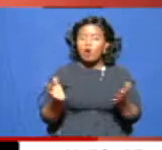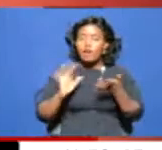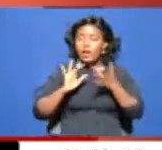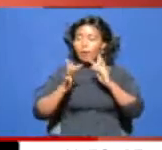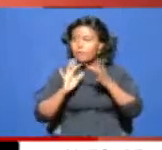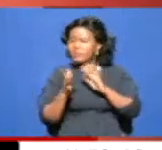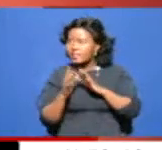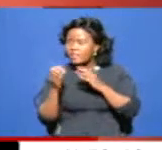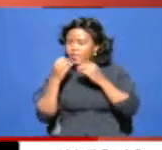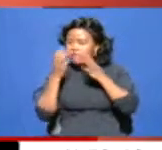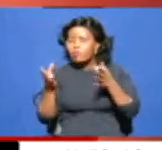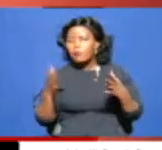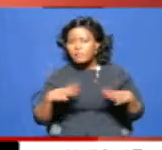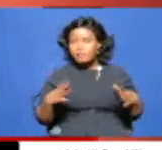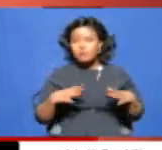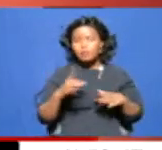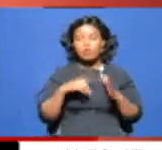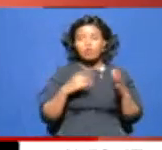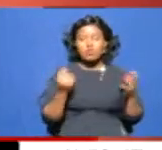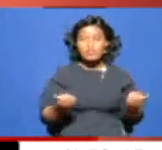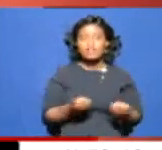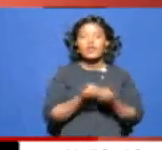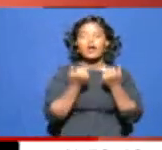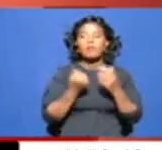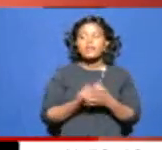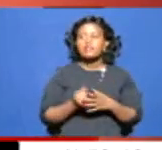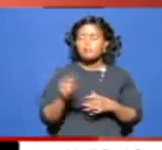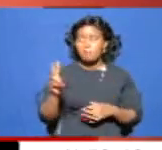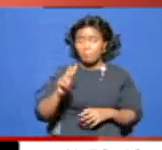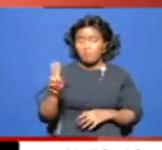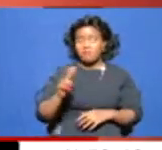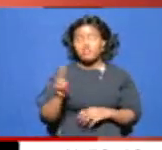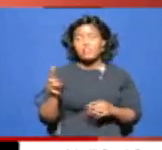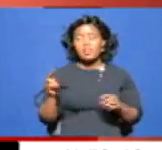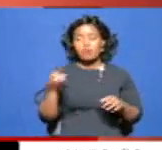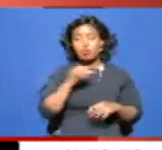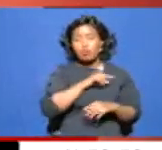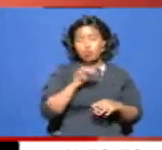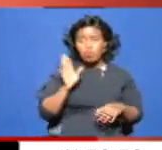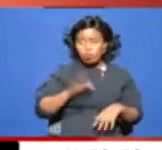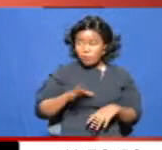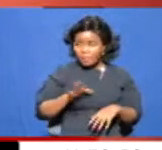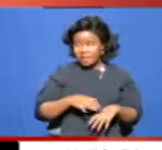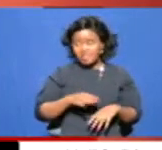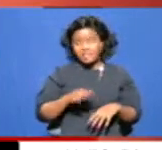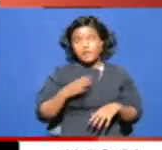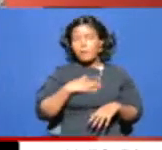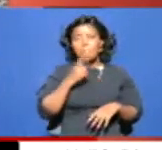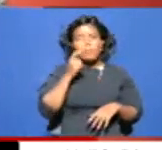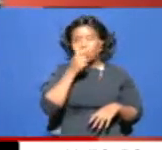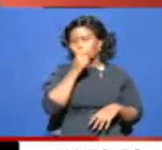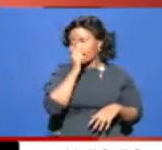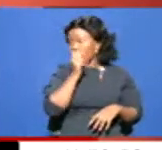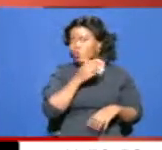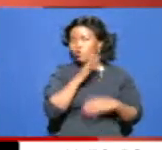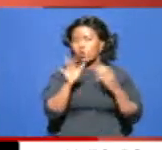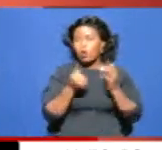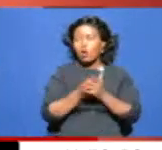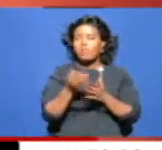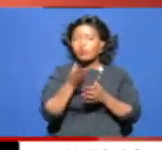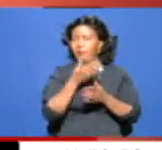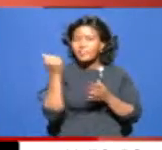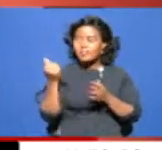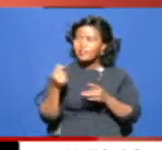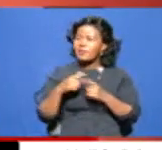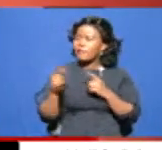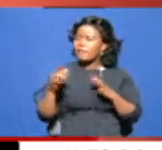whatever is happening. Vihiga Queens, I wish them well in the SEKAFA, because they are a very, very brilliant side, very, very talented players. But then how do you